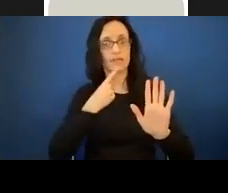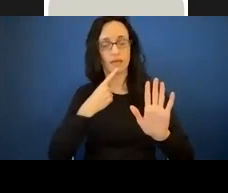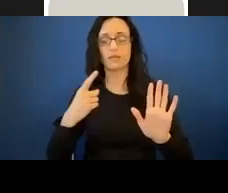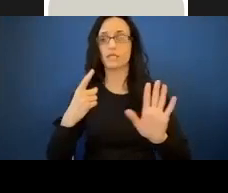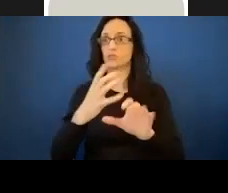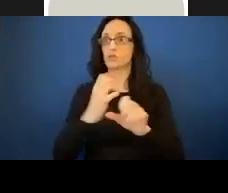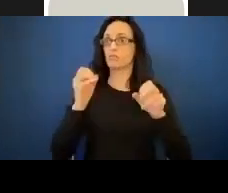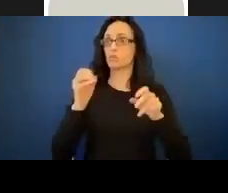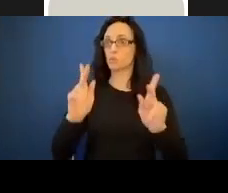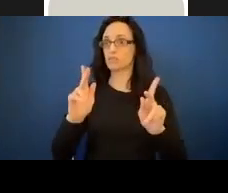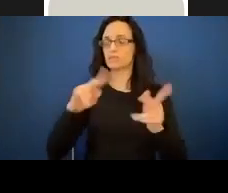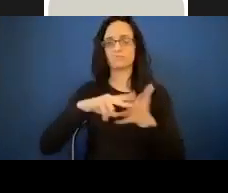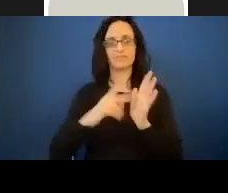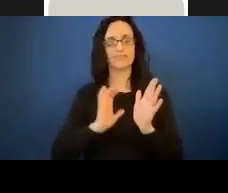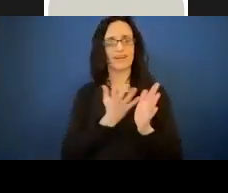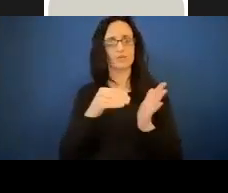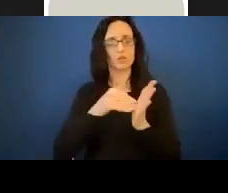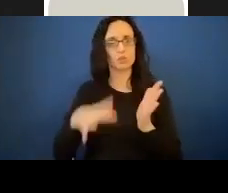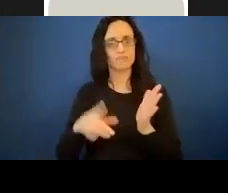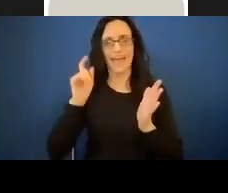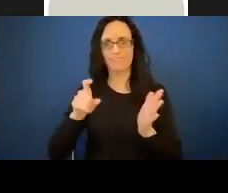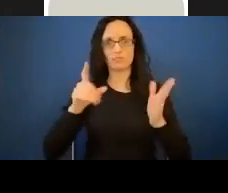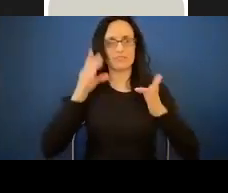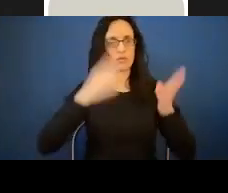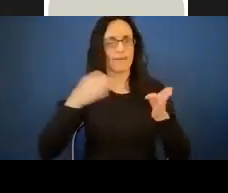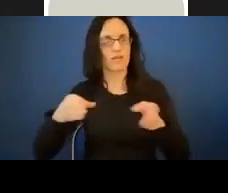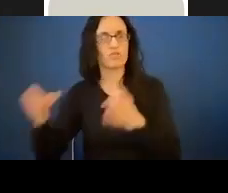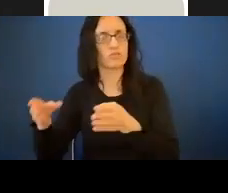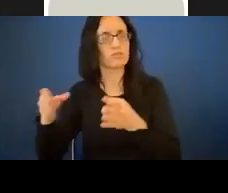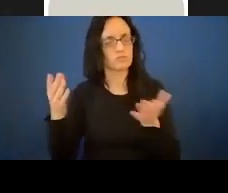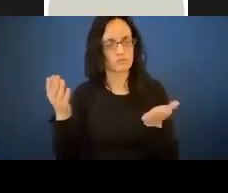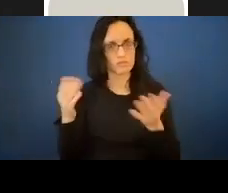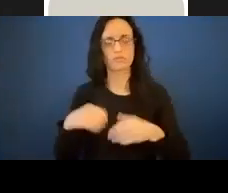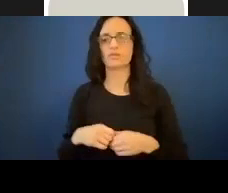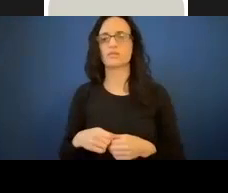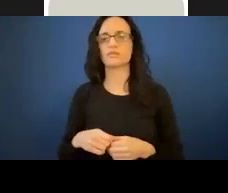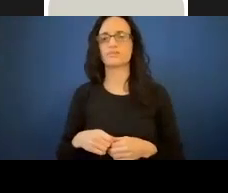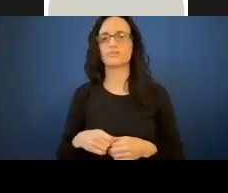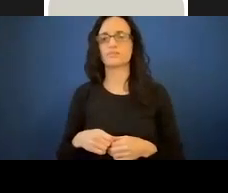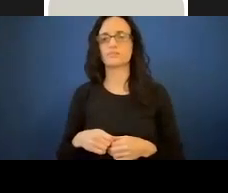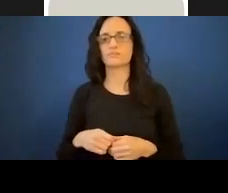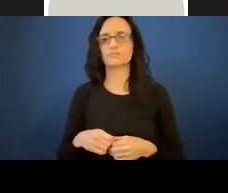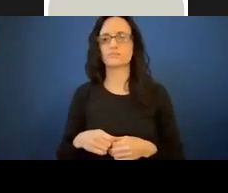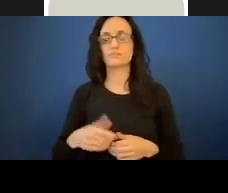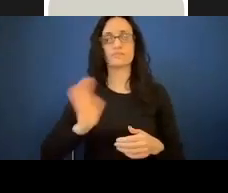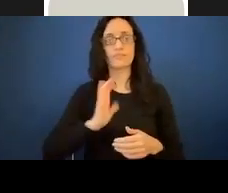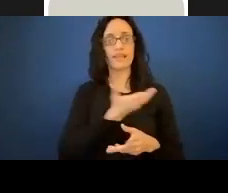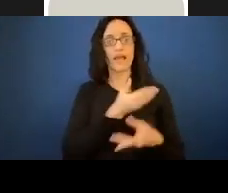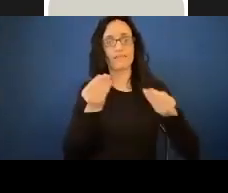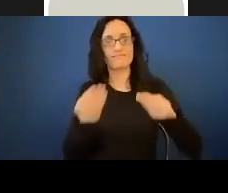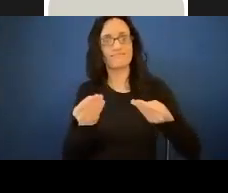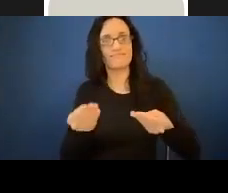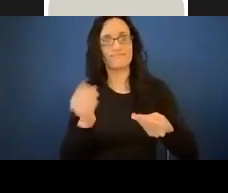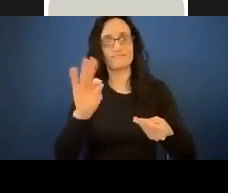have students that are prepared. And I would say that we need to have our feeder schools, we need